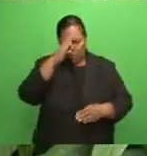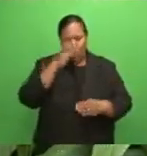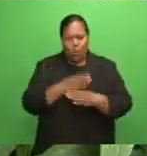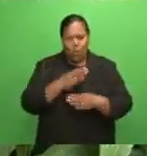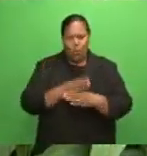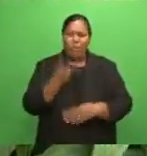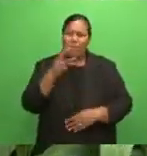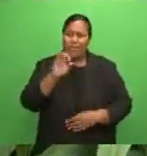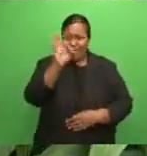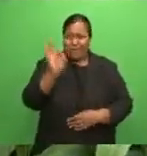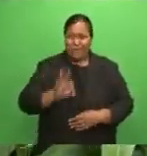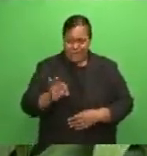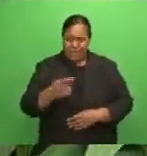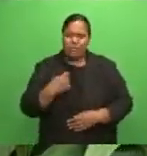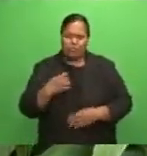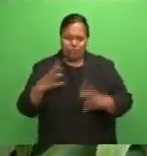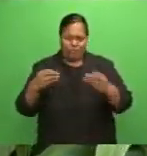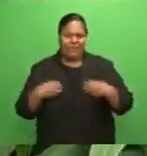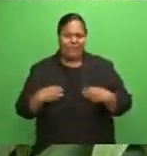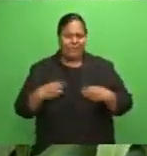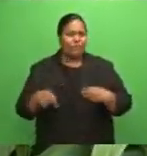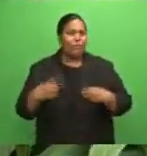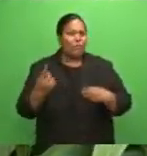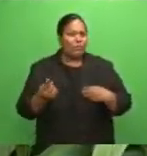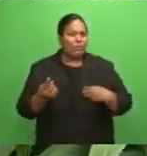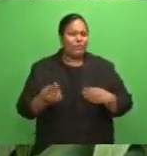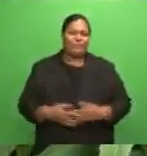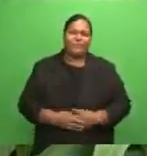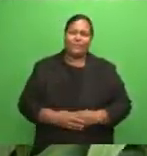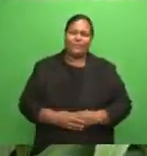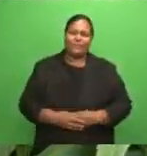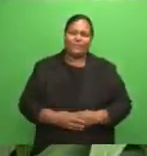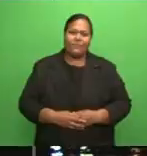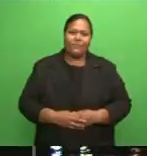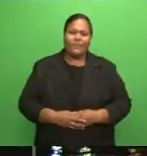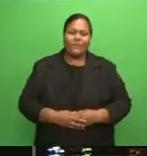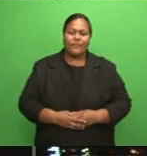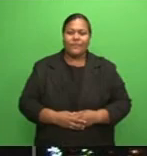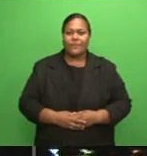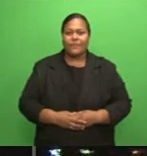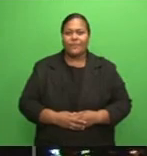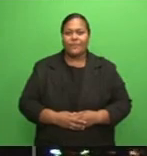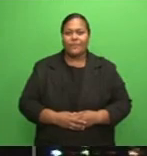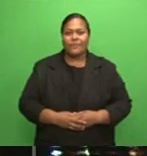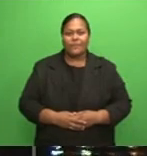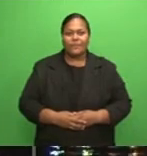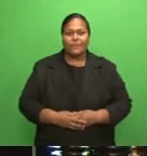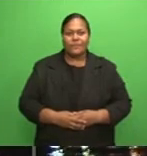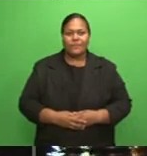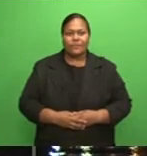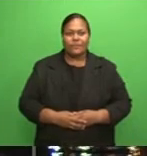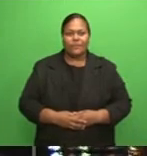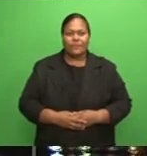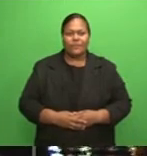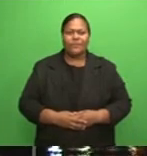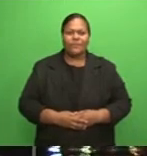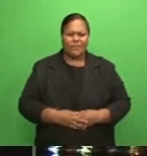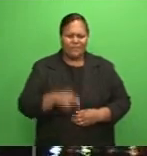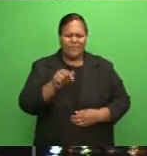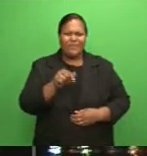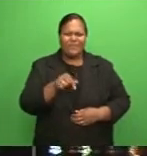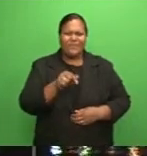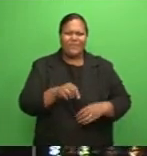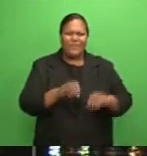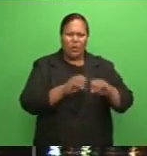remaining 30% by tomorrow. Venina Rakotonga, FBC News. The Cyprema Foundation Fiji has gained the support of